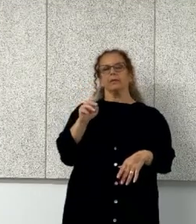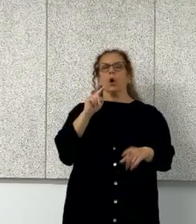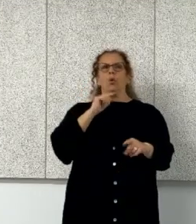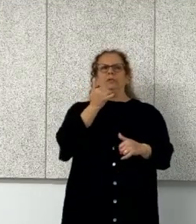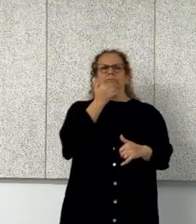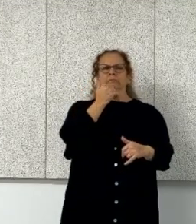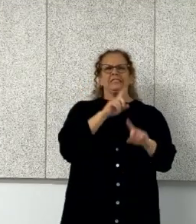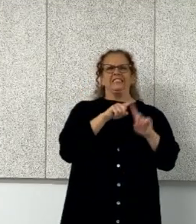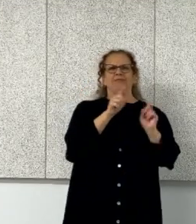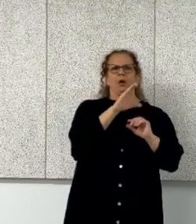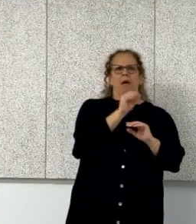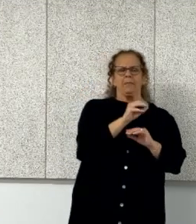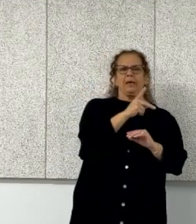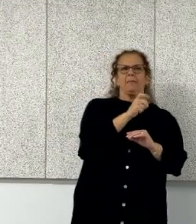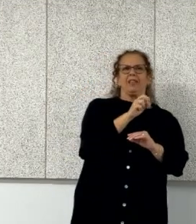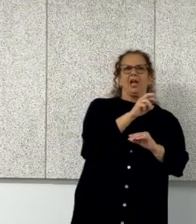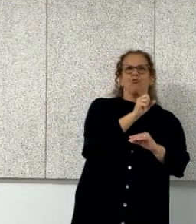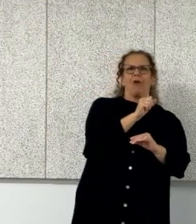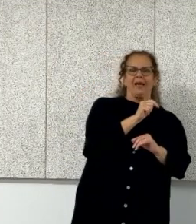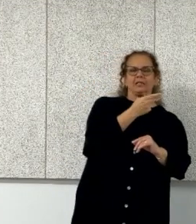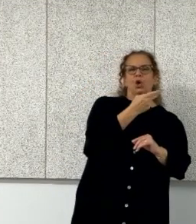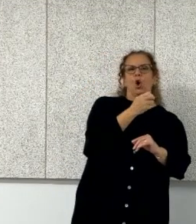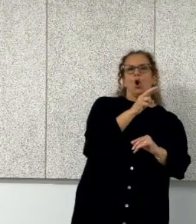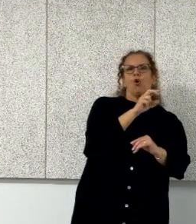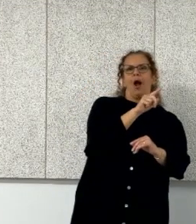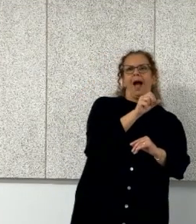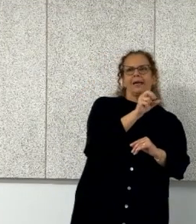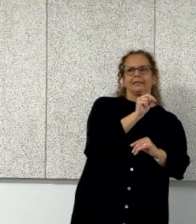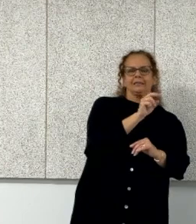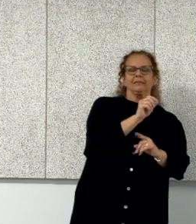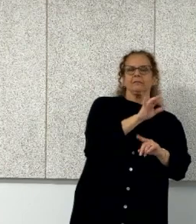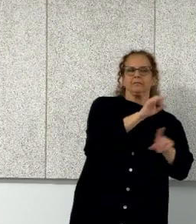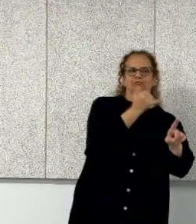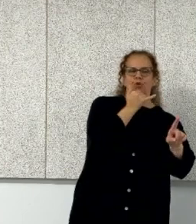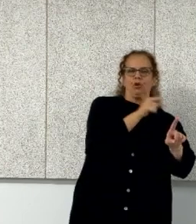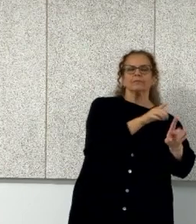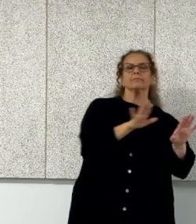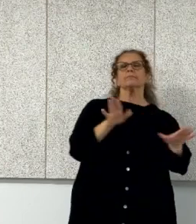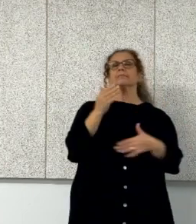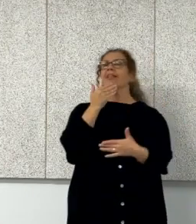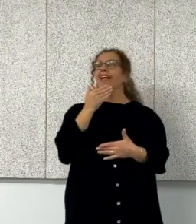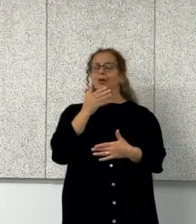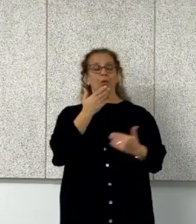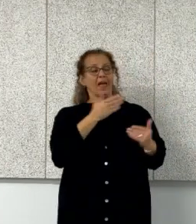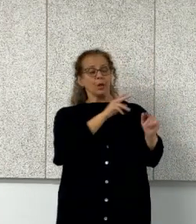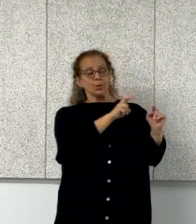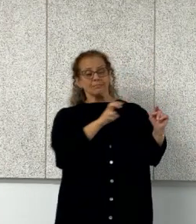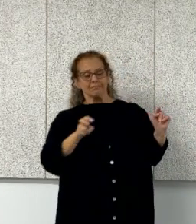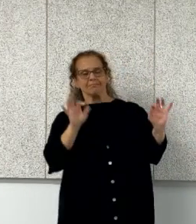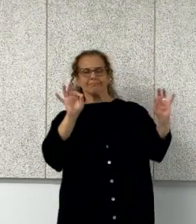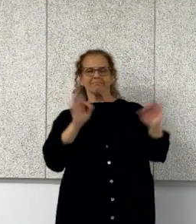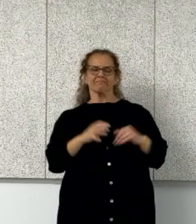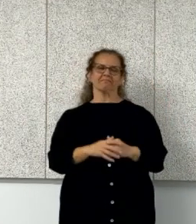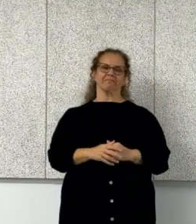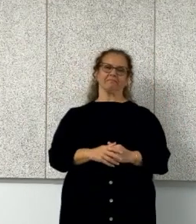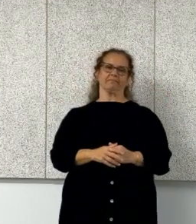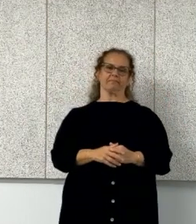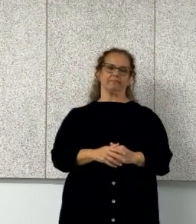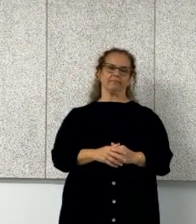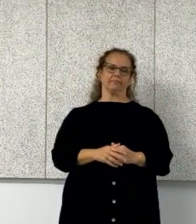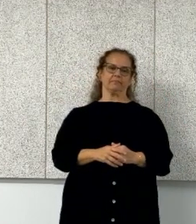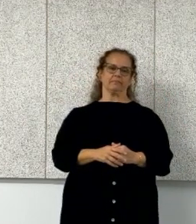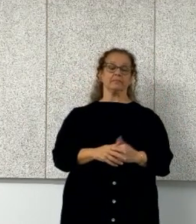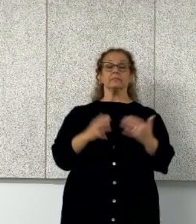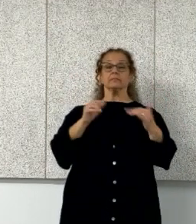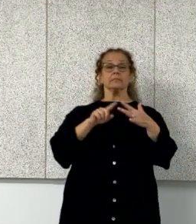all the playwrights things, but Mary Gets Hers, spectacular. We loved it. Cool. Thank you. Thanks, everybody. So we're gonna